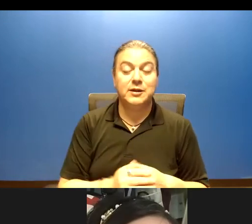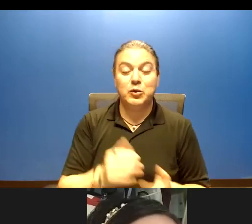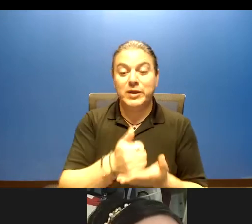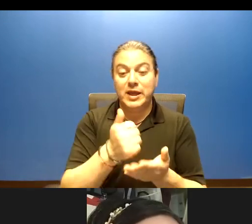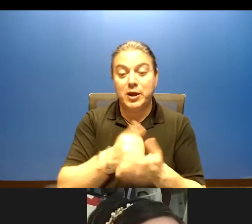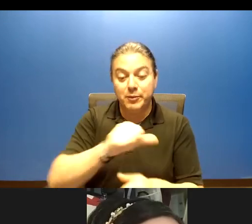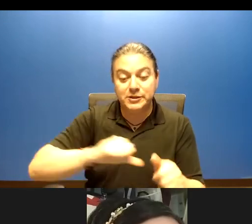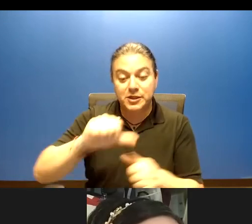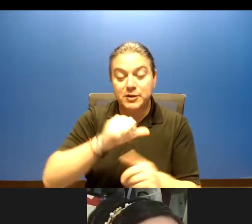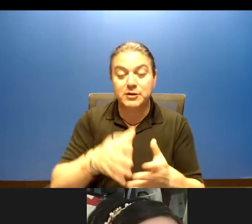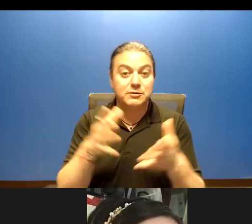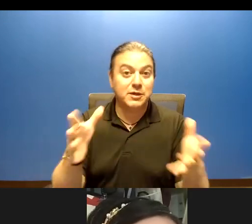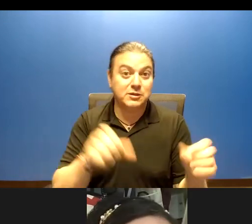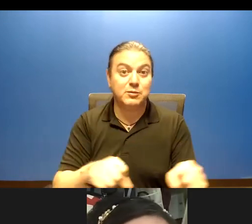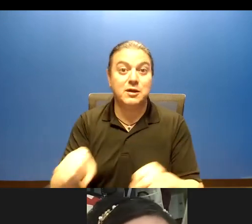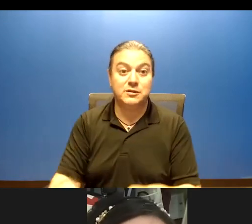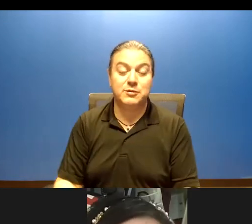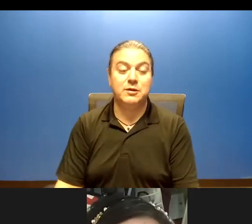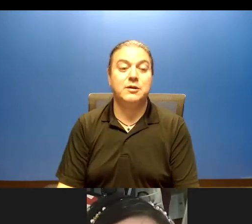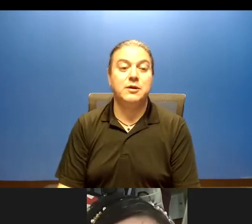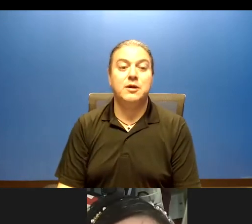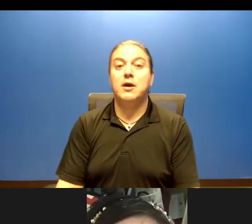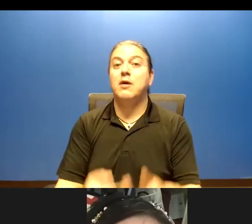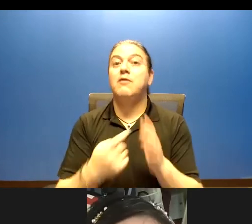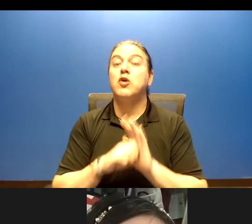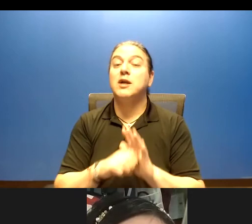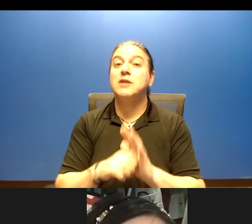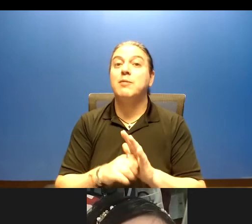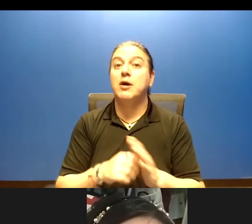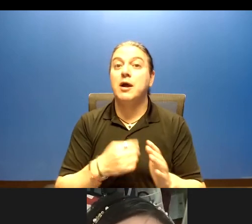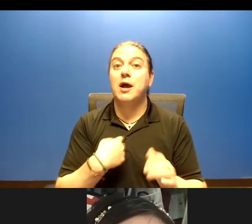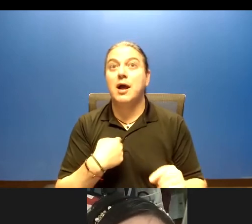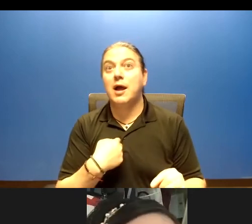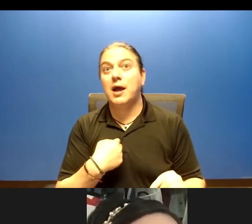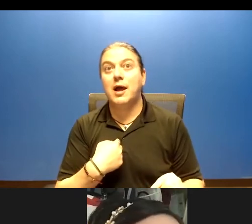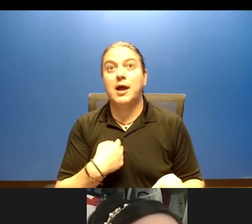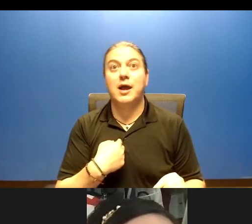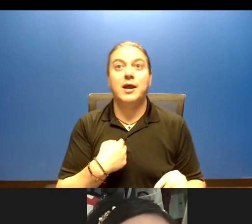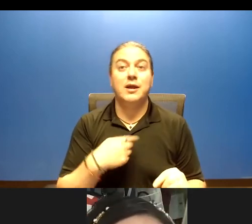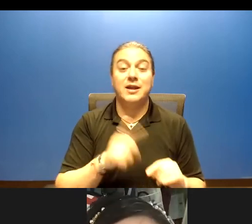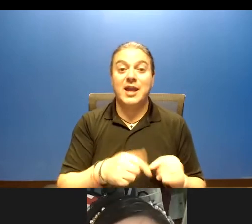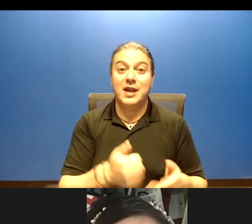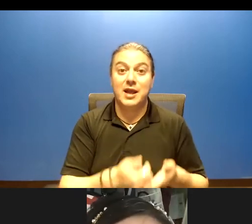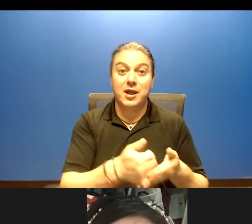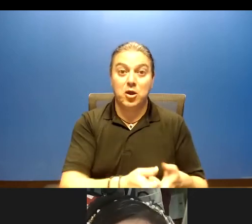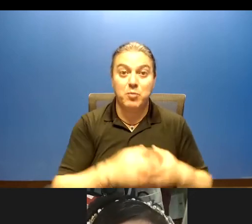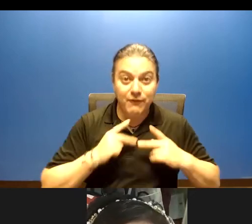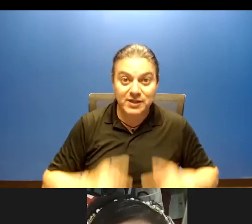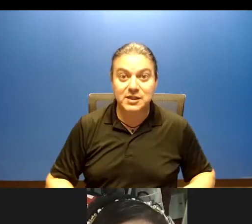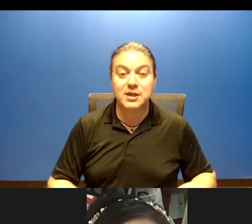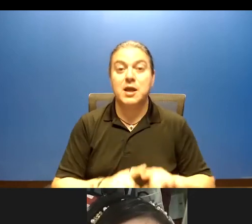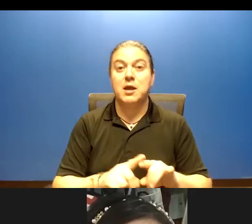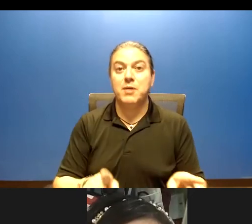can. Where, for example, I cannot help physically, but I can help like make payments, or research things, be like the